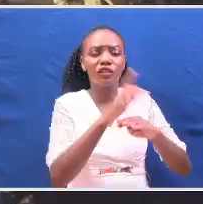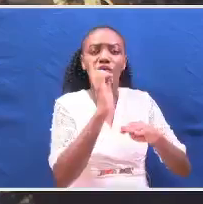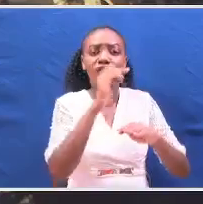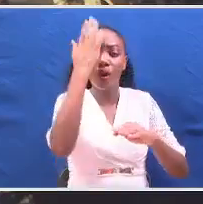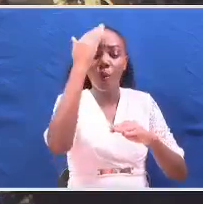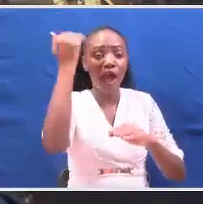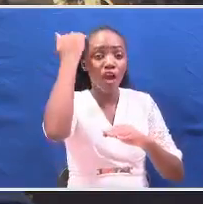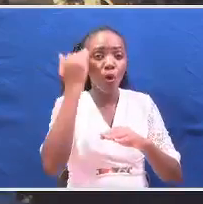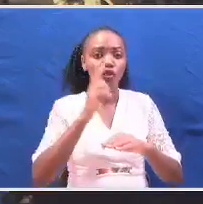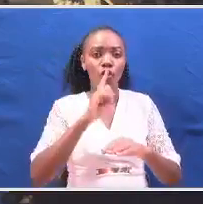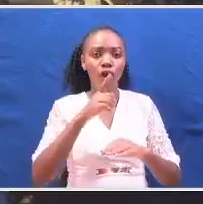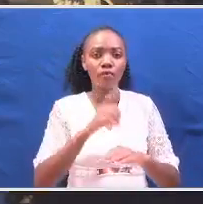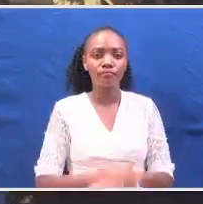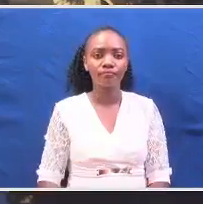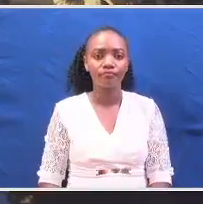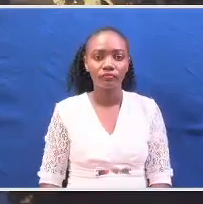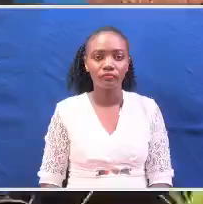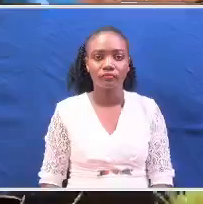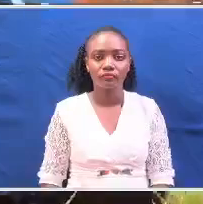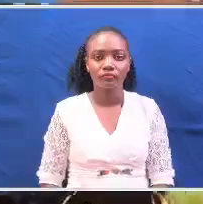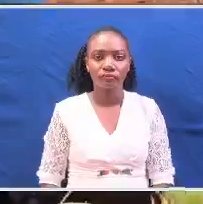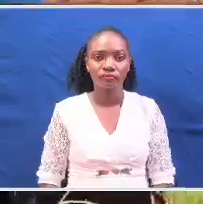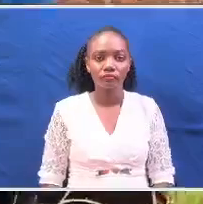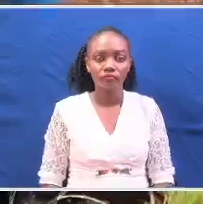order. Zainab Mohammed now reports.